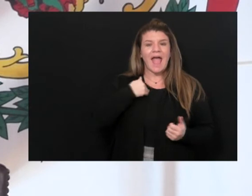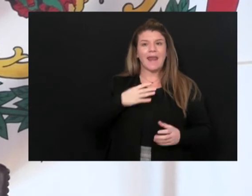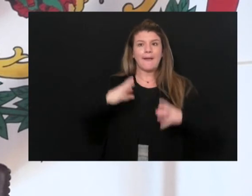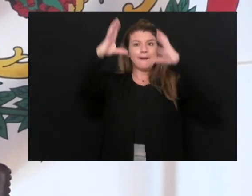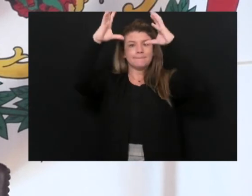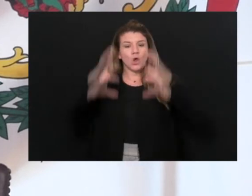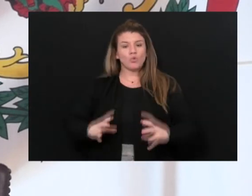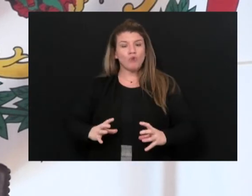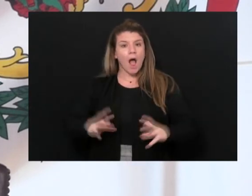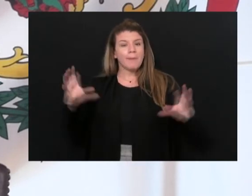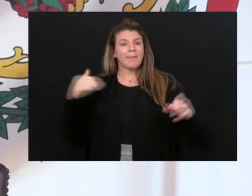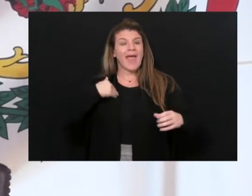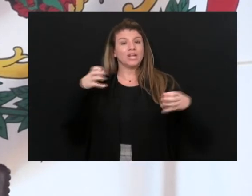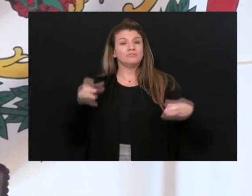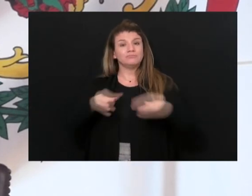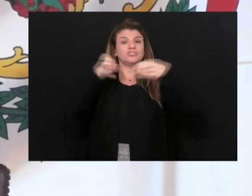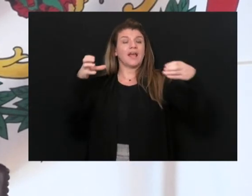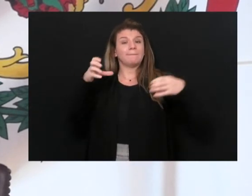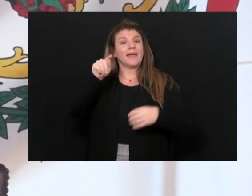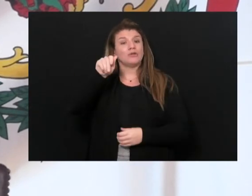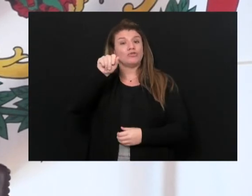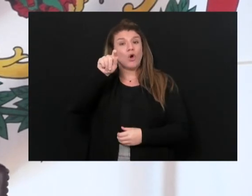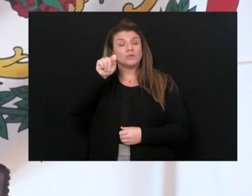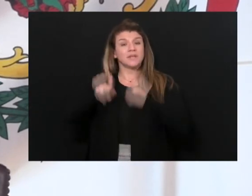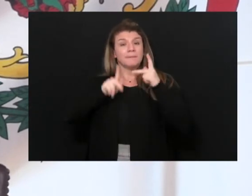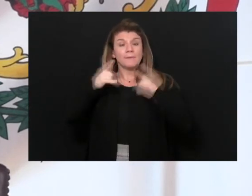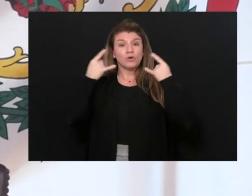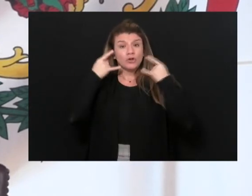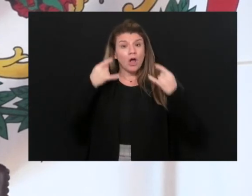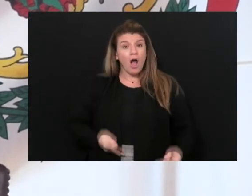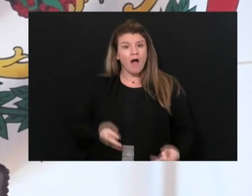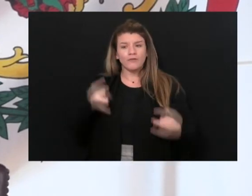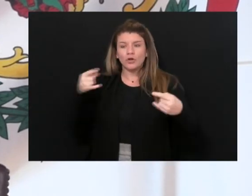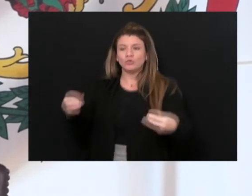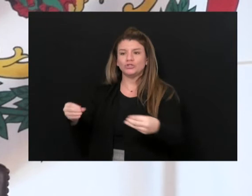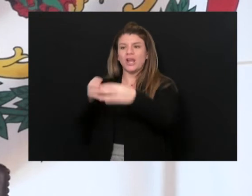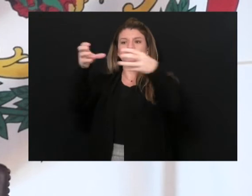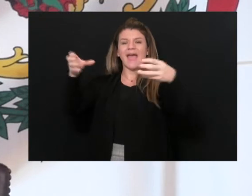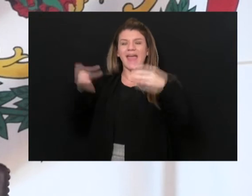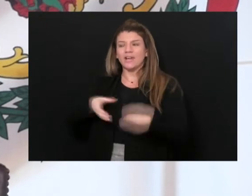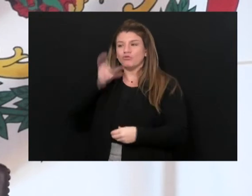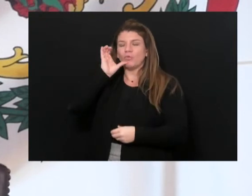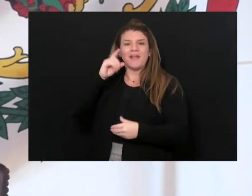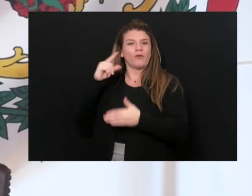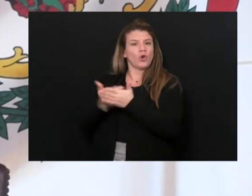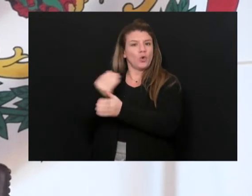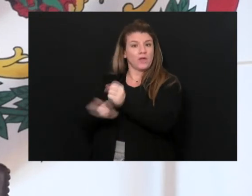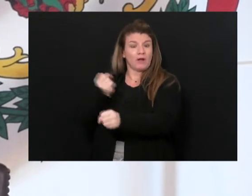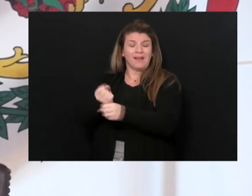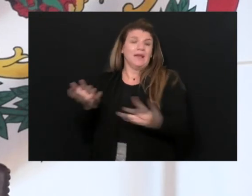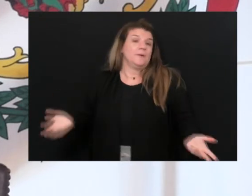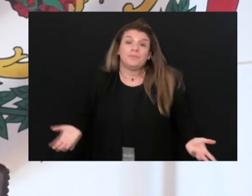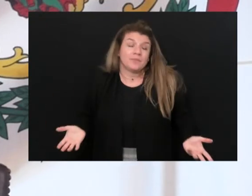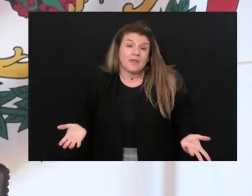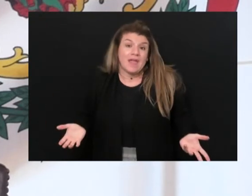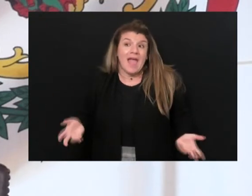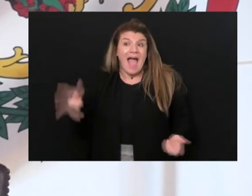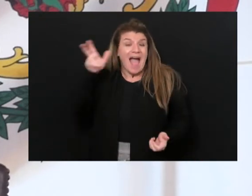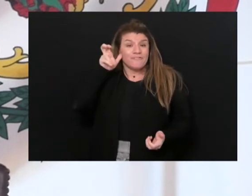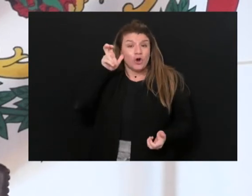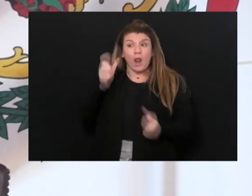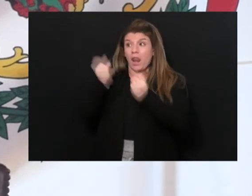and a champagne toast, and a lot of people took their mask off for the champagne toast and whatever. I've heard a lot of things, but you see, I'm not telling you